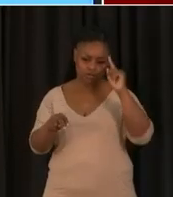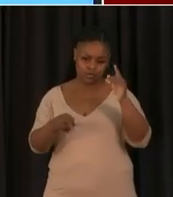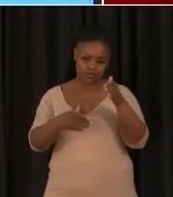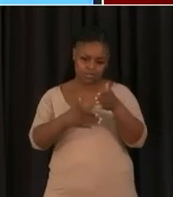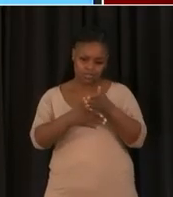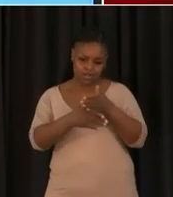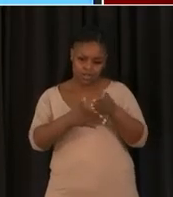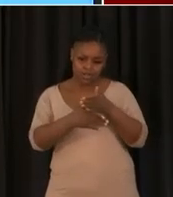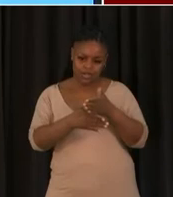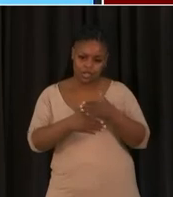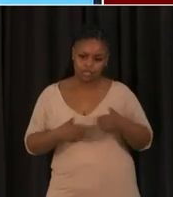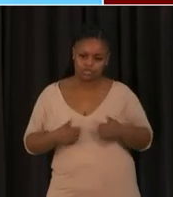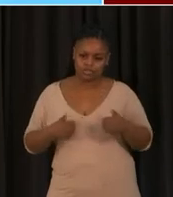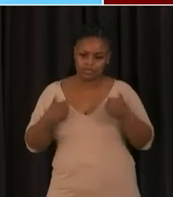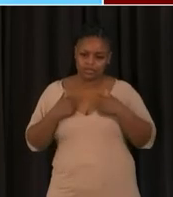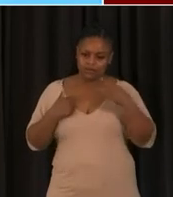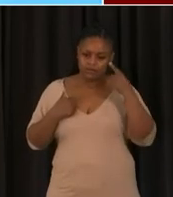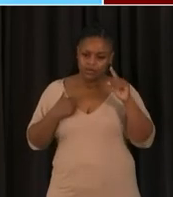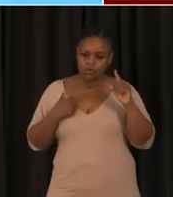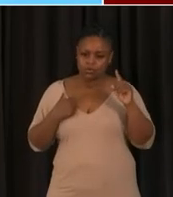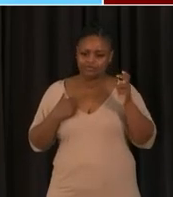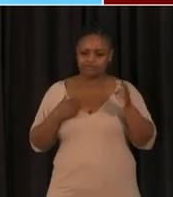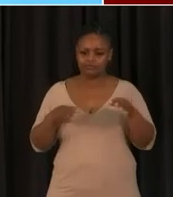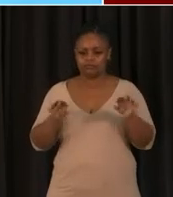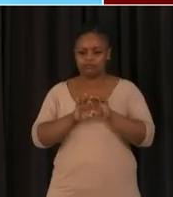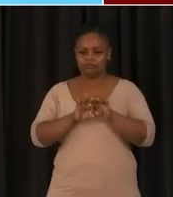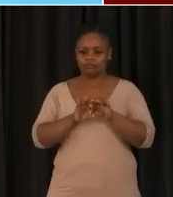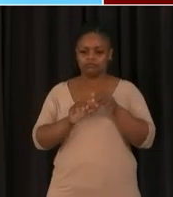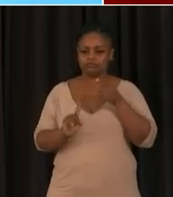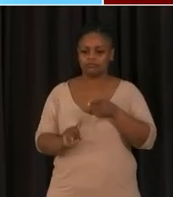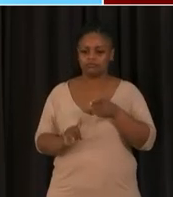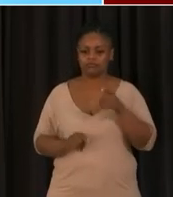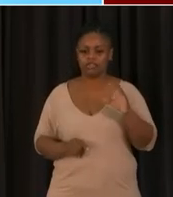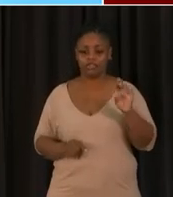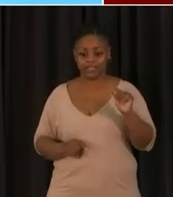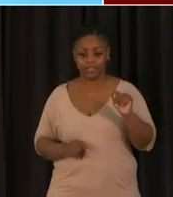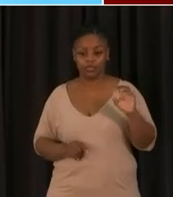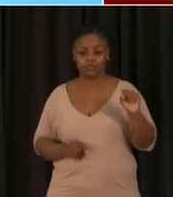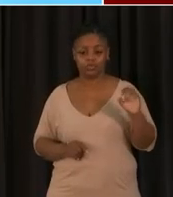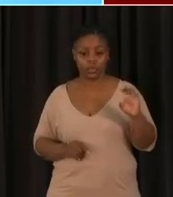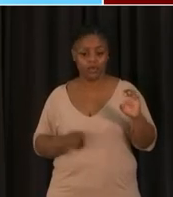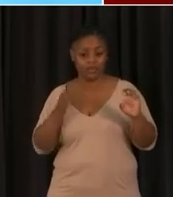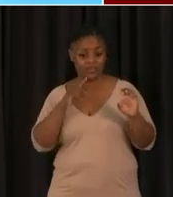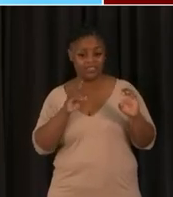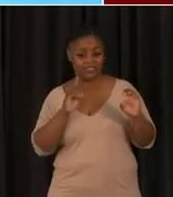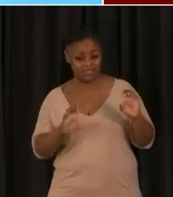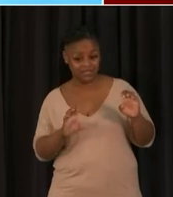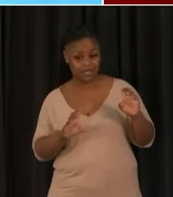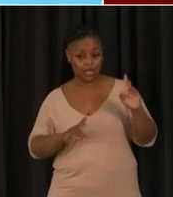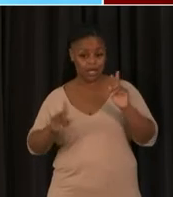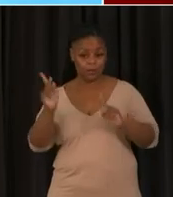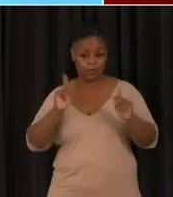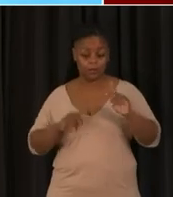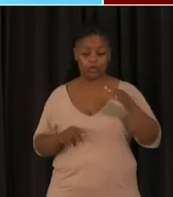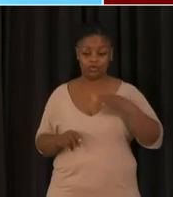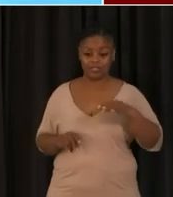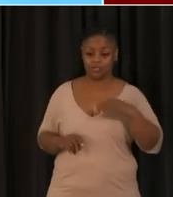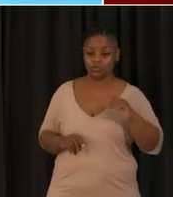earlier, we can make sure that residents in D.C. are aware of both the federal earned income tax credit as well as the city's supplement to the tax